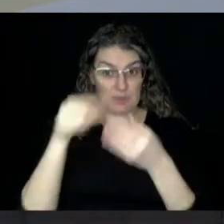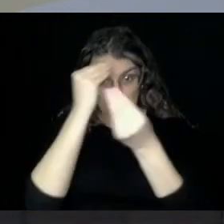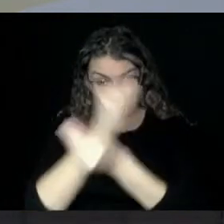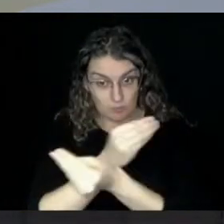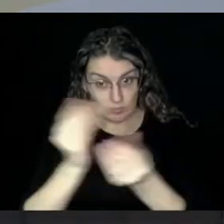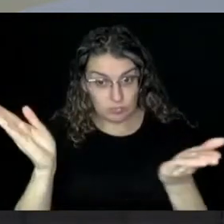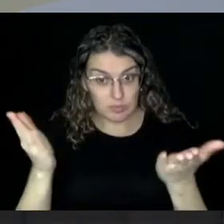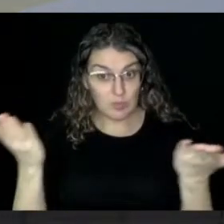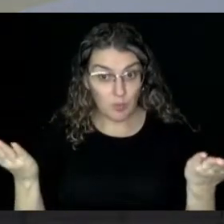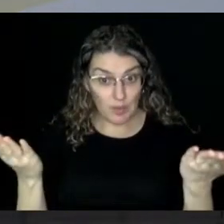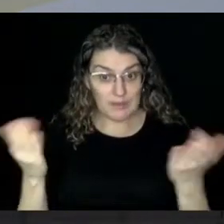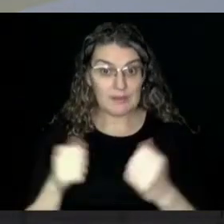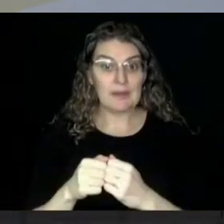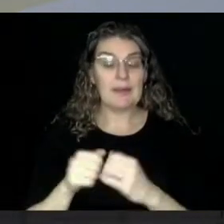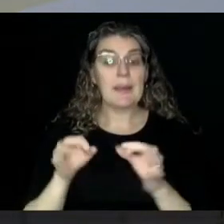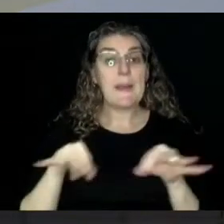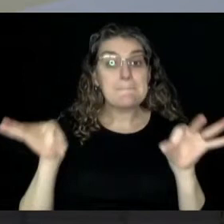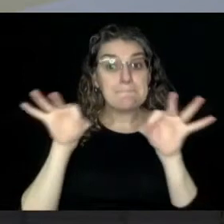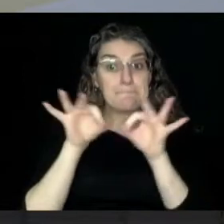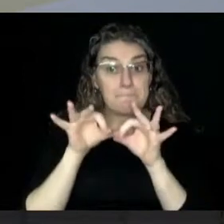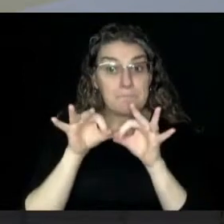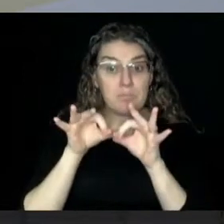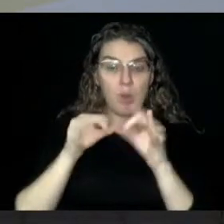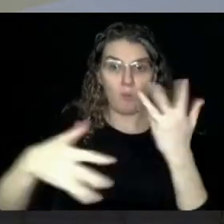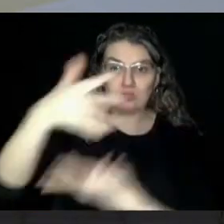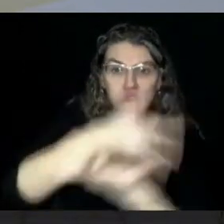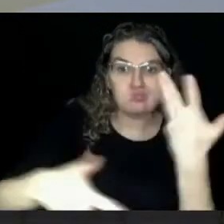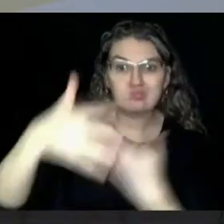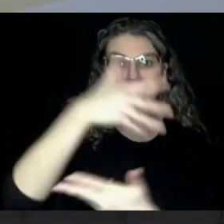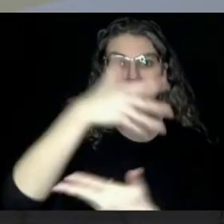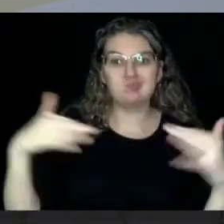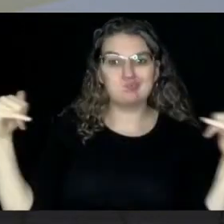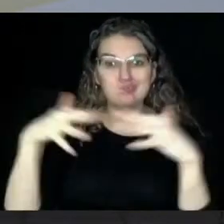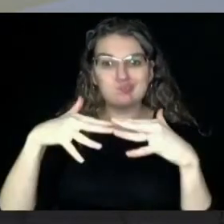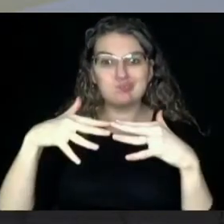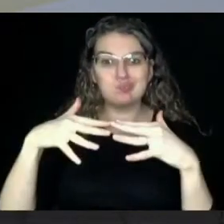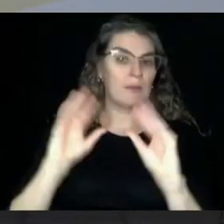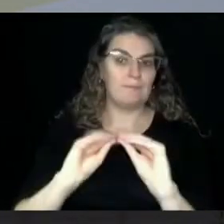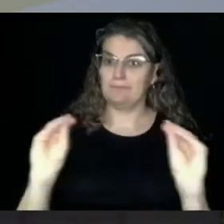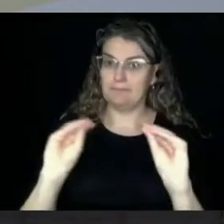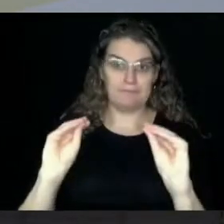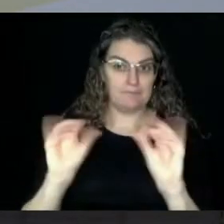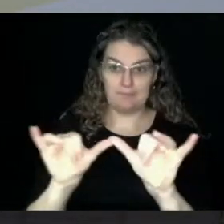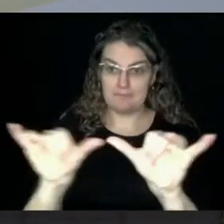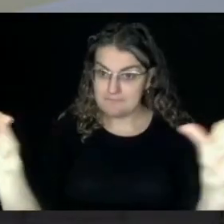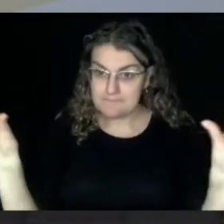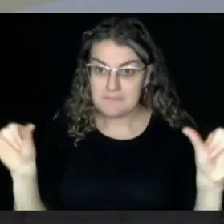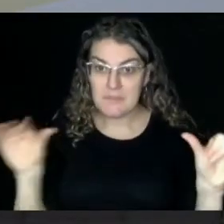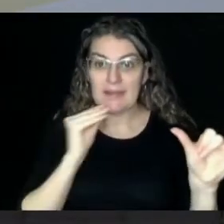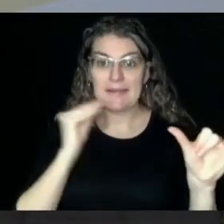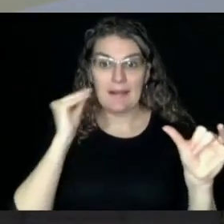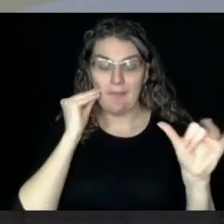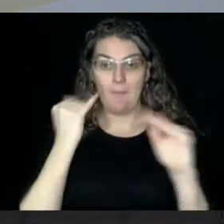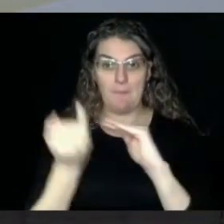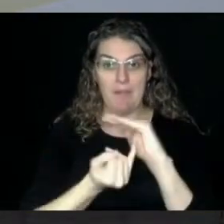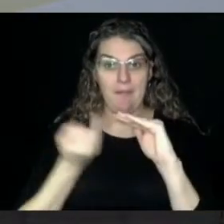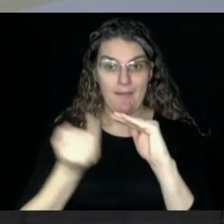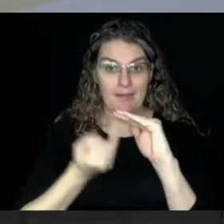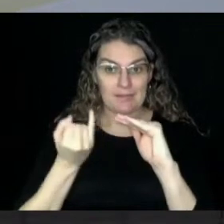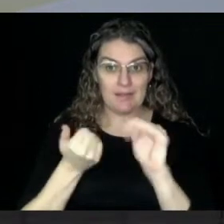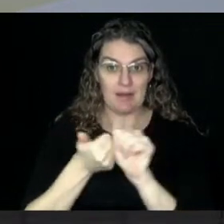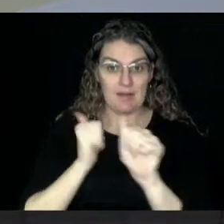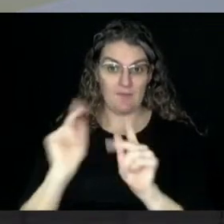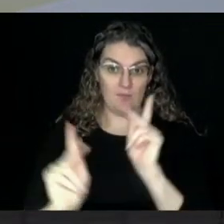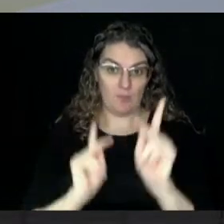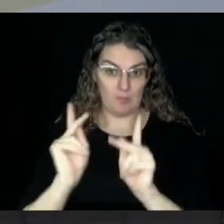aim still to have the fewest interactions with the fewest number of people for the shortest time at the greatest distance possible. And I know